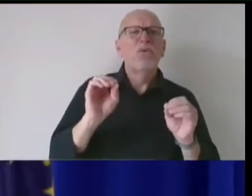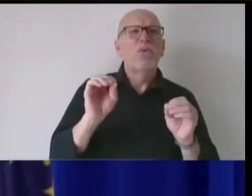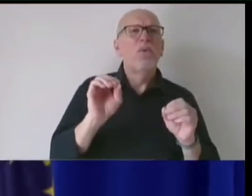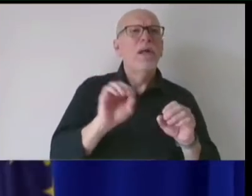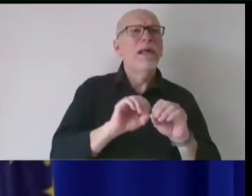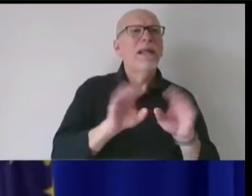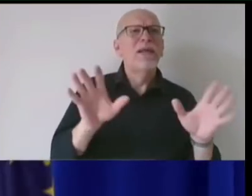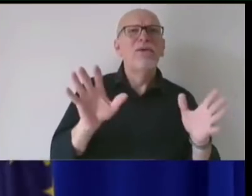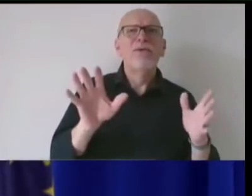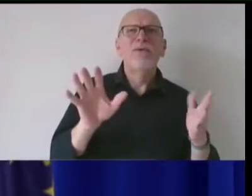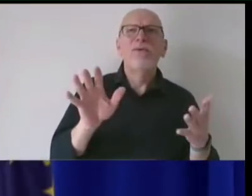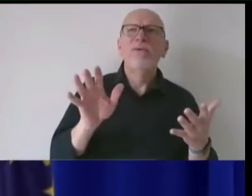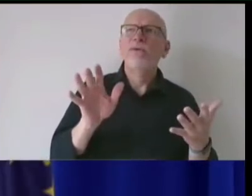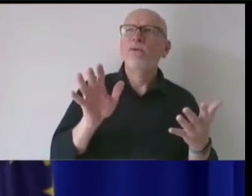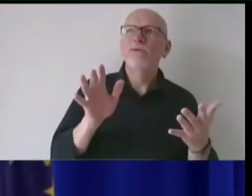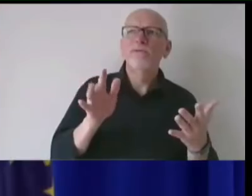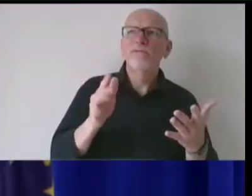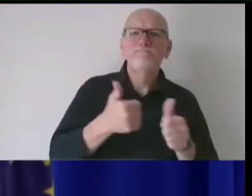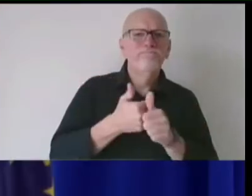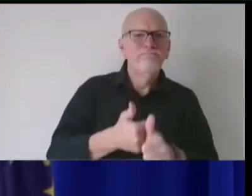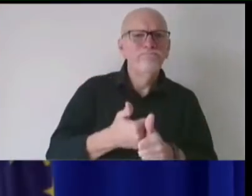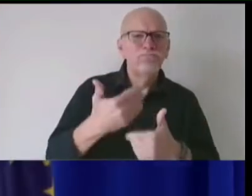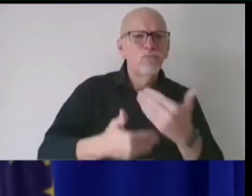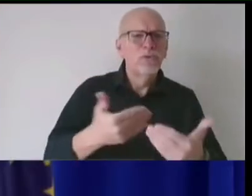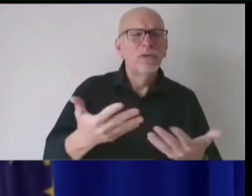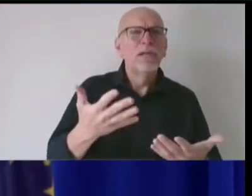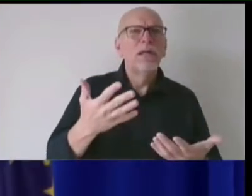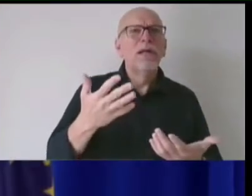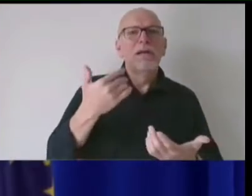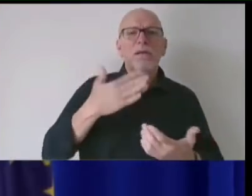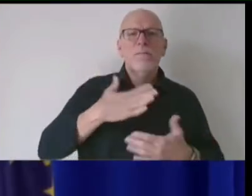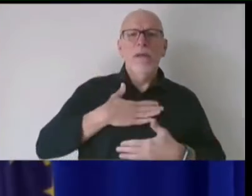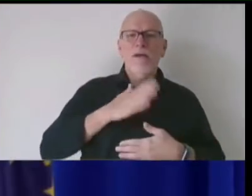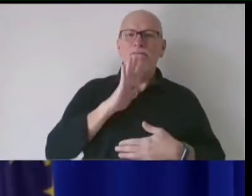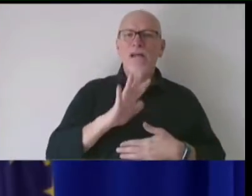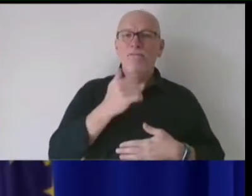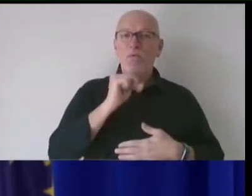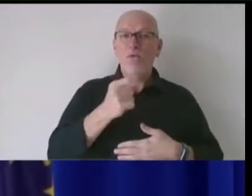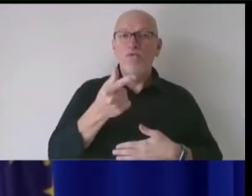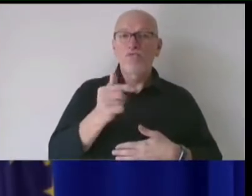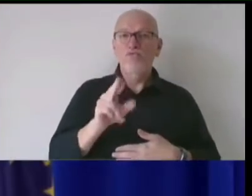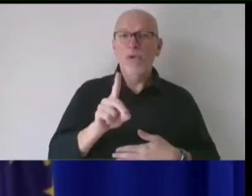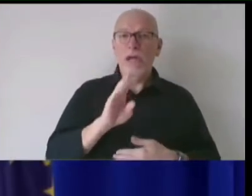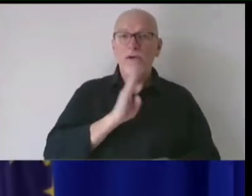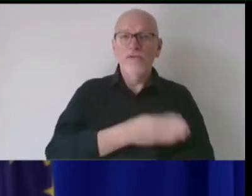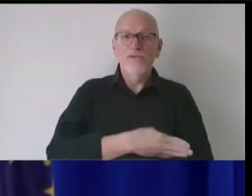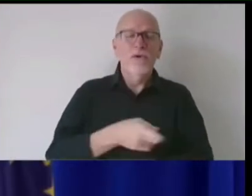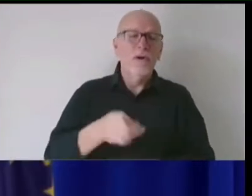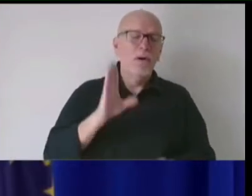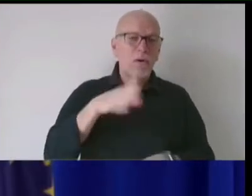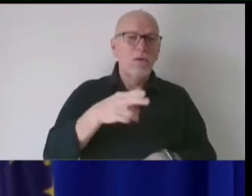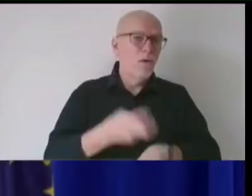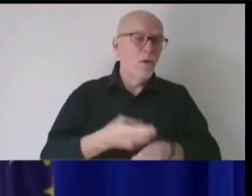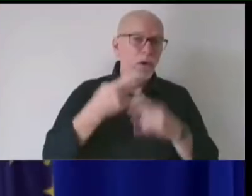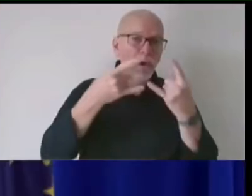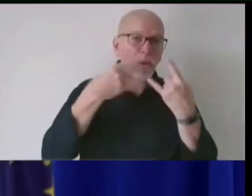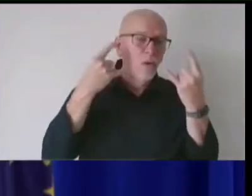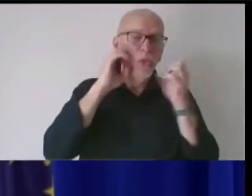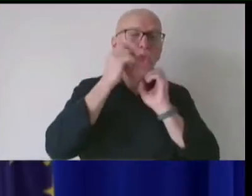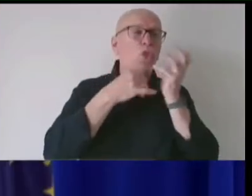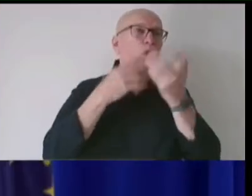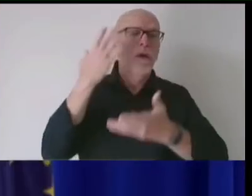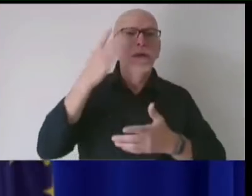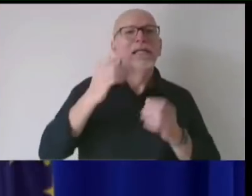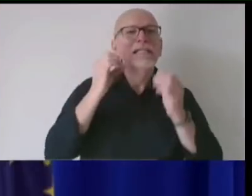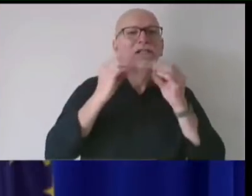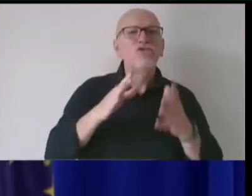clear protocol. I know just personally, my 5-year-old granddaughter has trouble putting on her mask. Teacher didn't